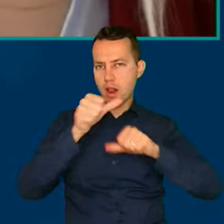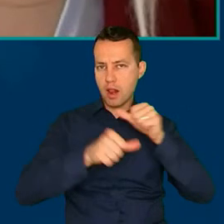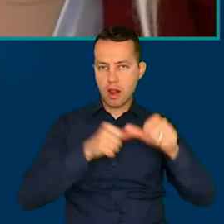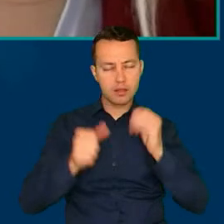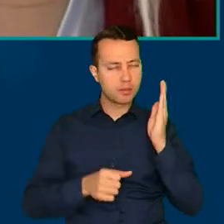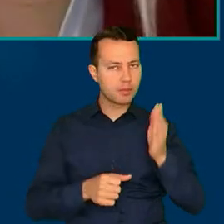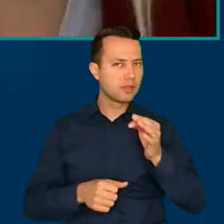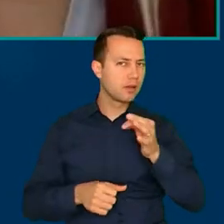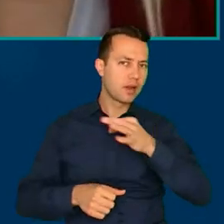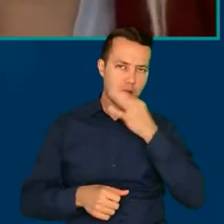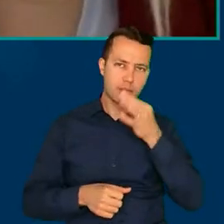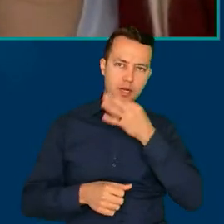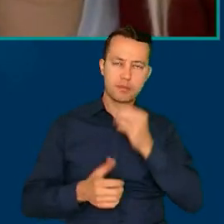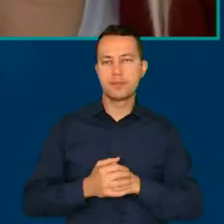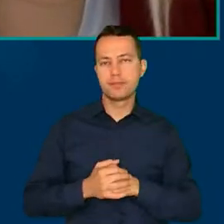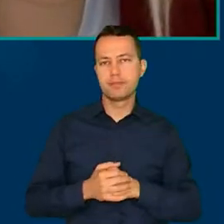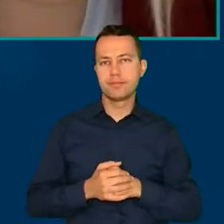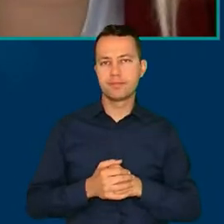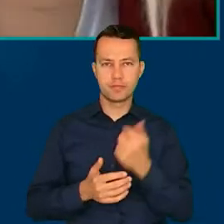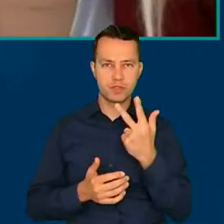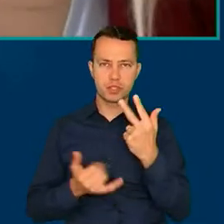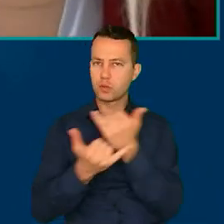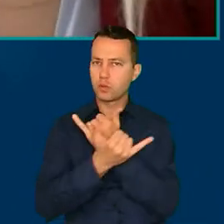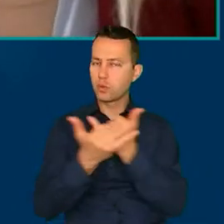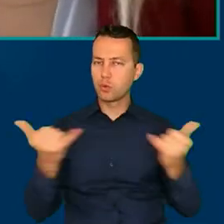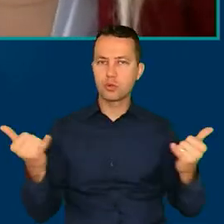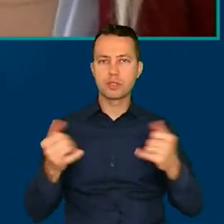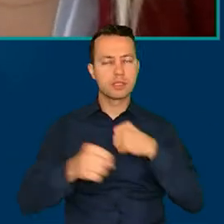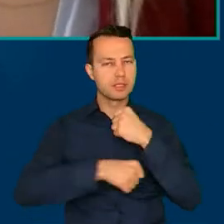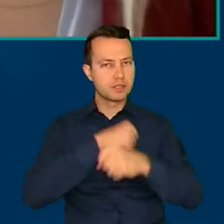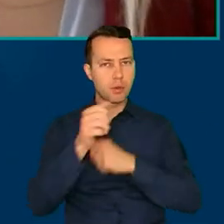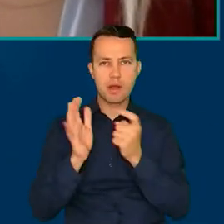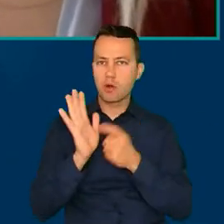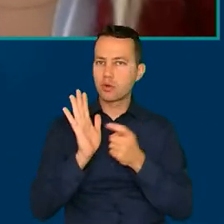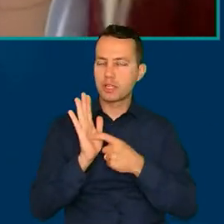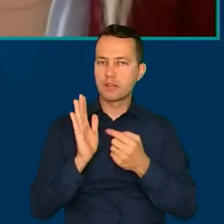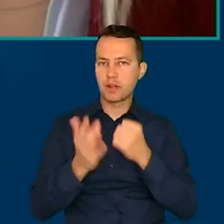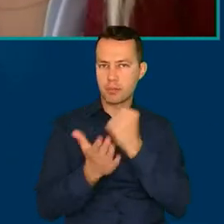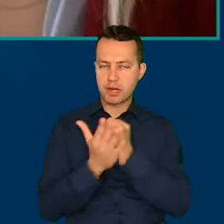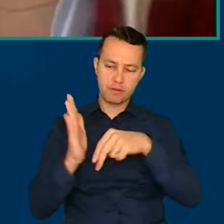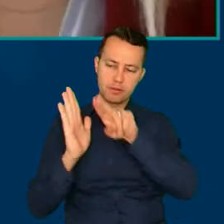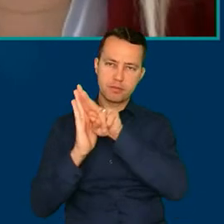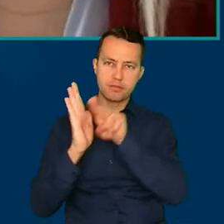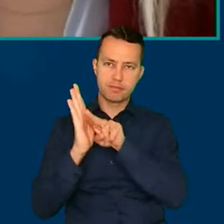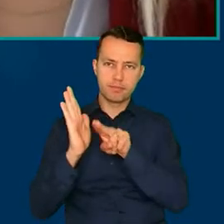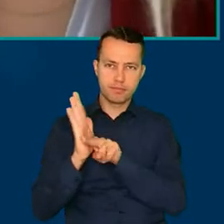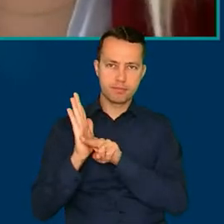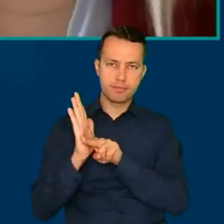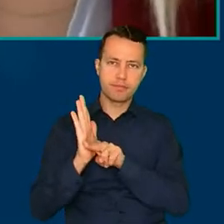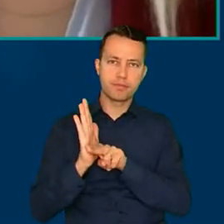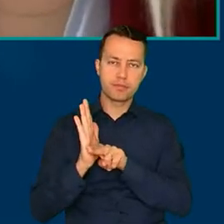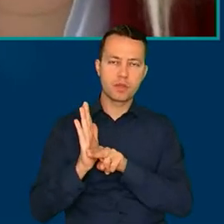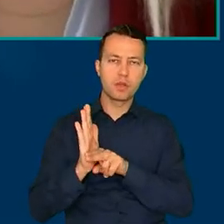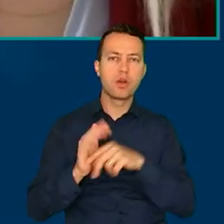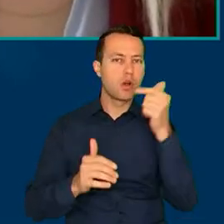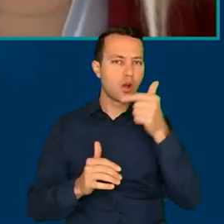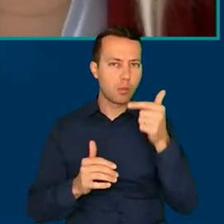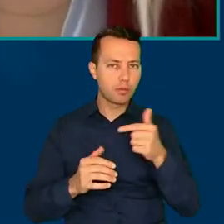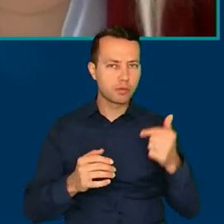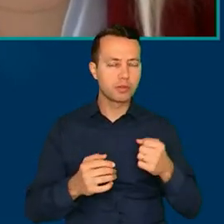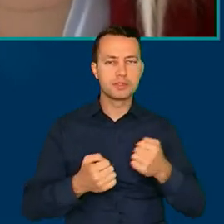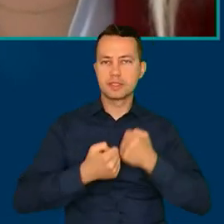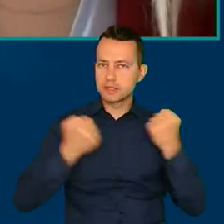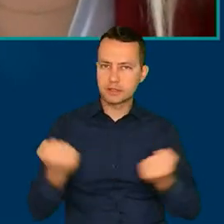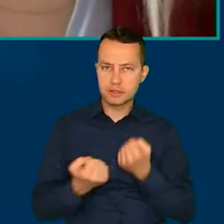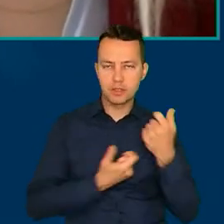expectations that are all sort of linked to the due diligence obligation. One are policy expectations on conduct. So